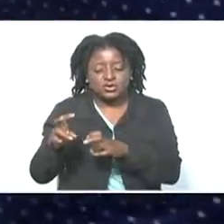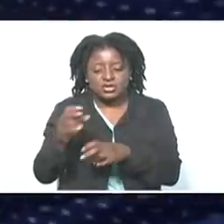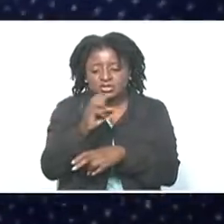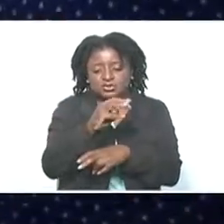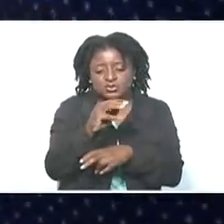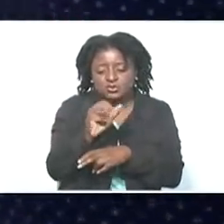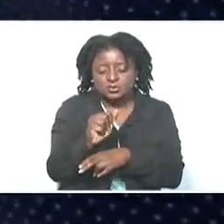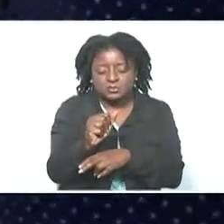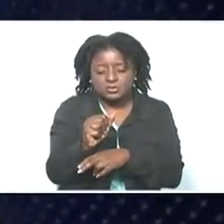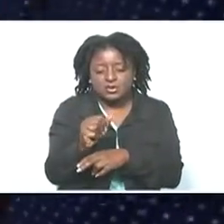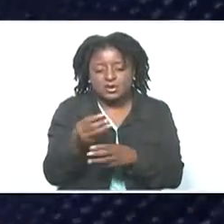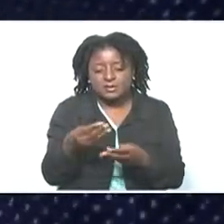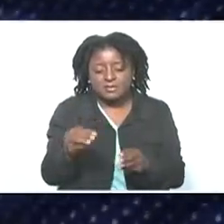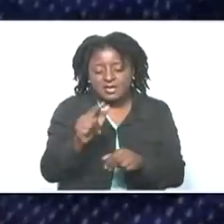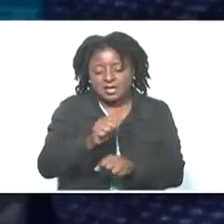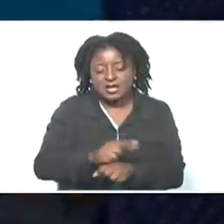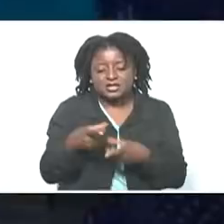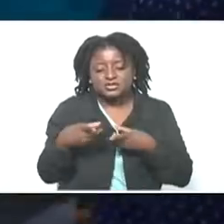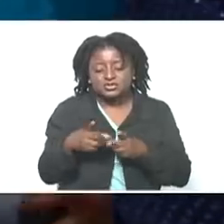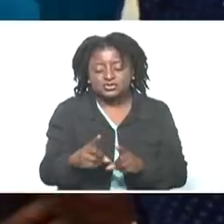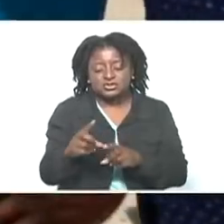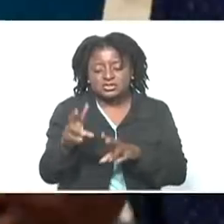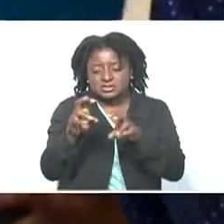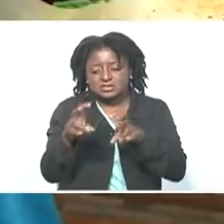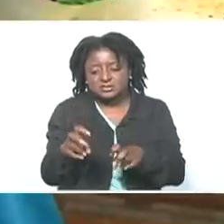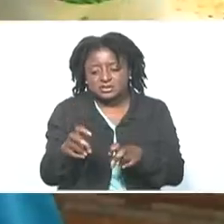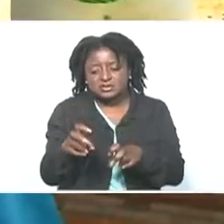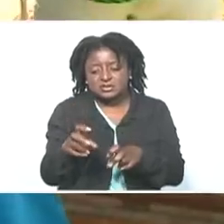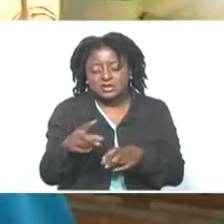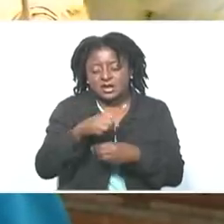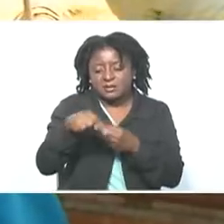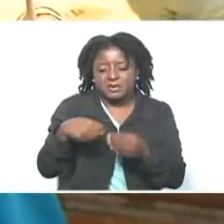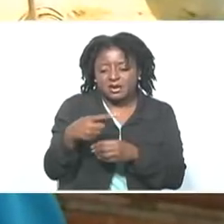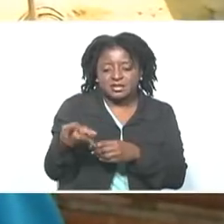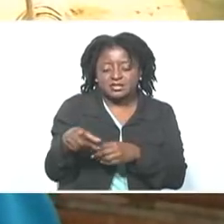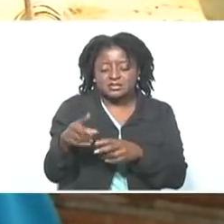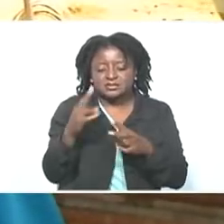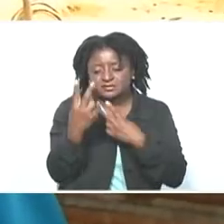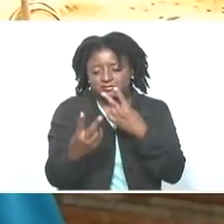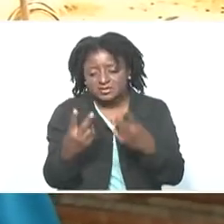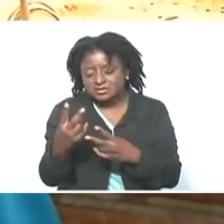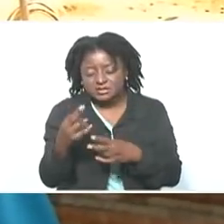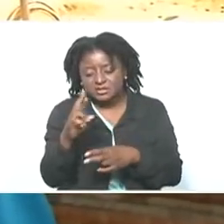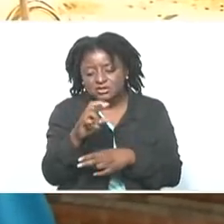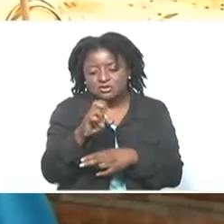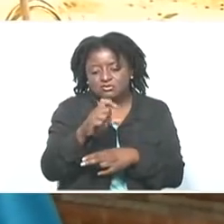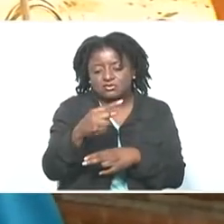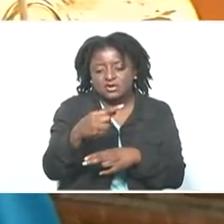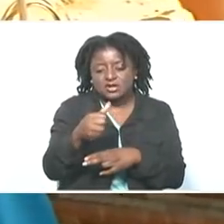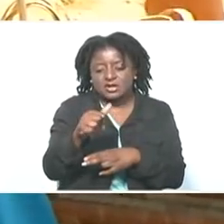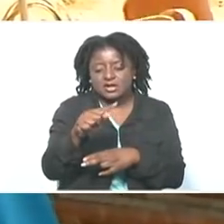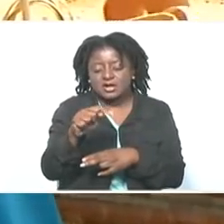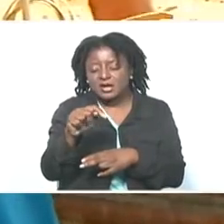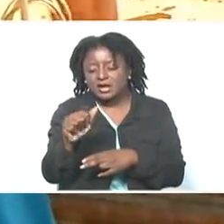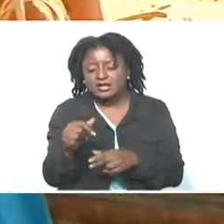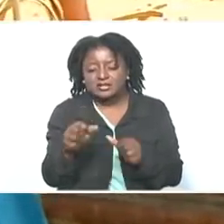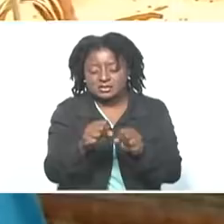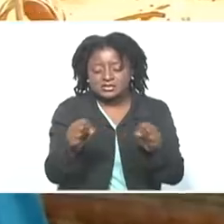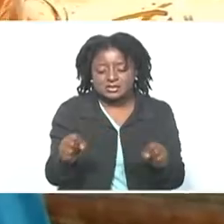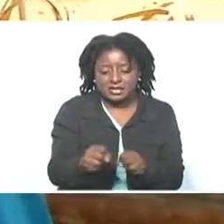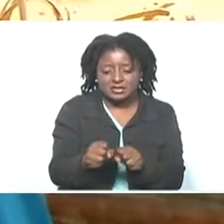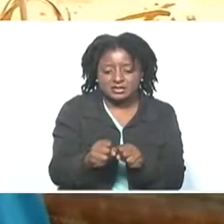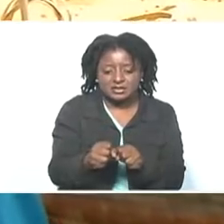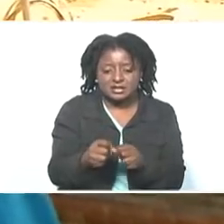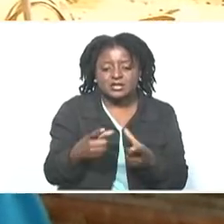Among the items on his agenda, the regatta site in Georgetown. The regatta site has some challenges with